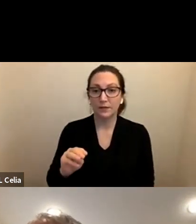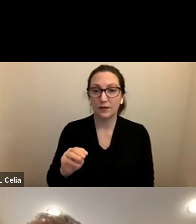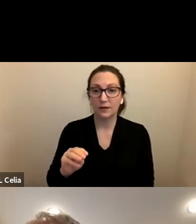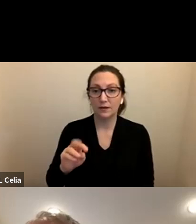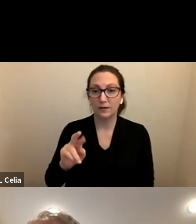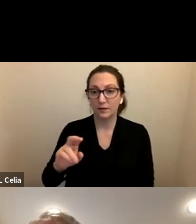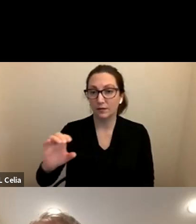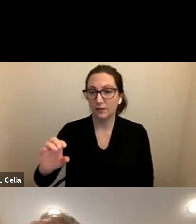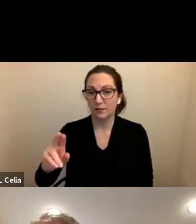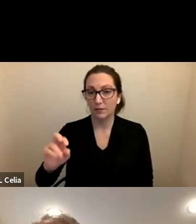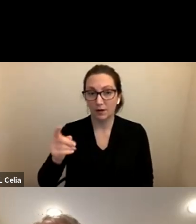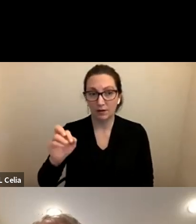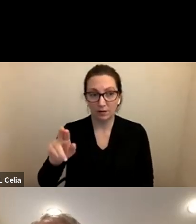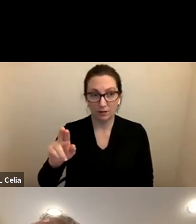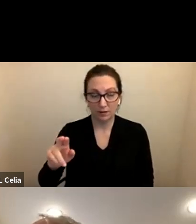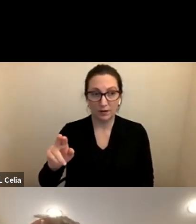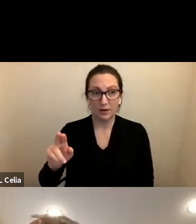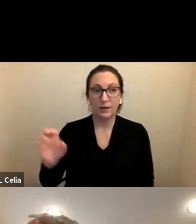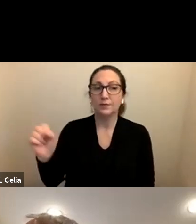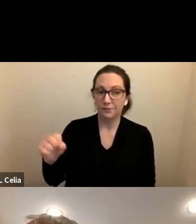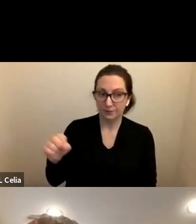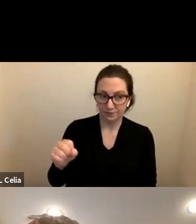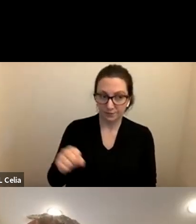Mr. Kreger, Yes.